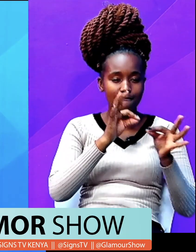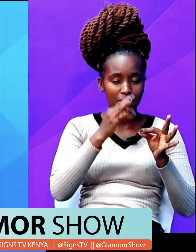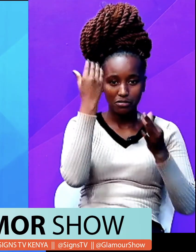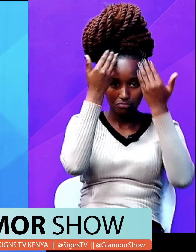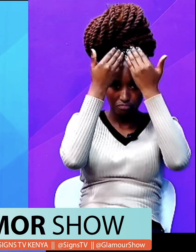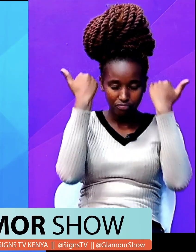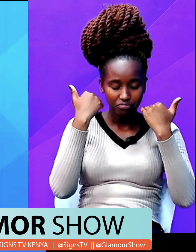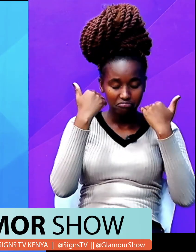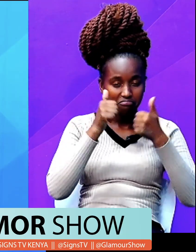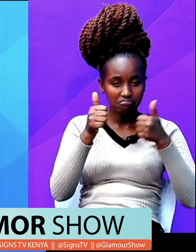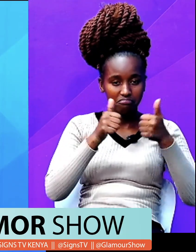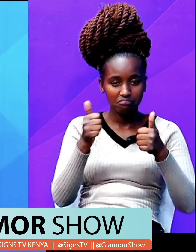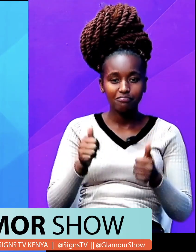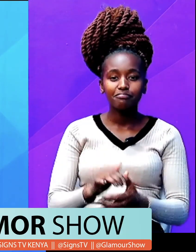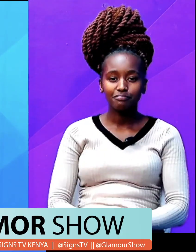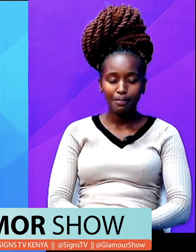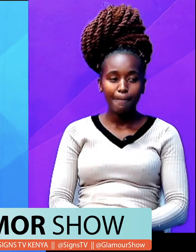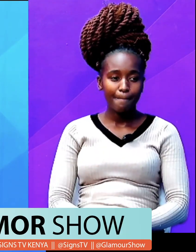Yeah.